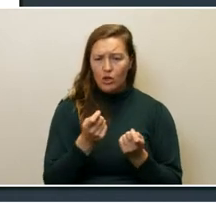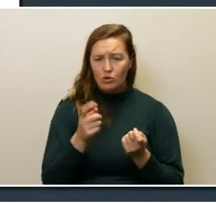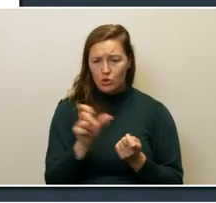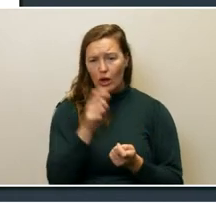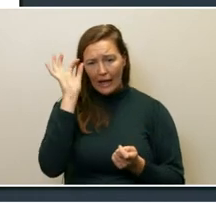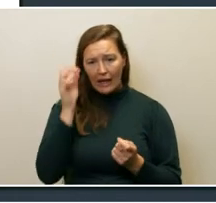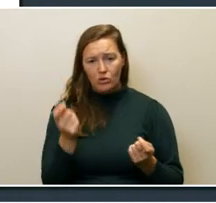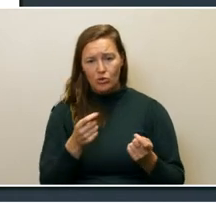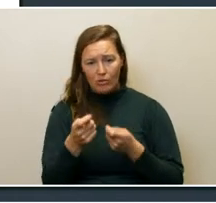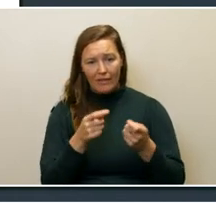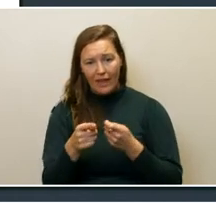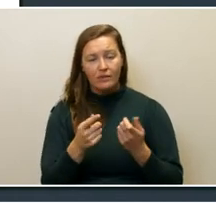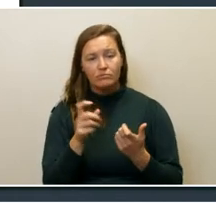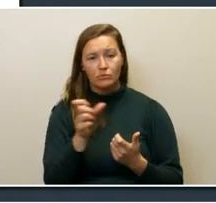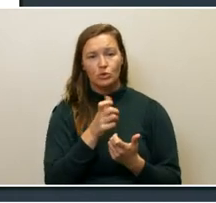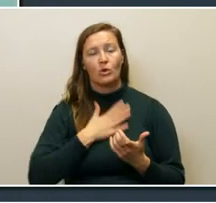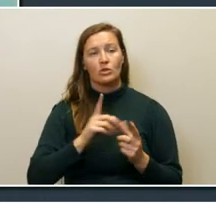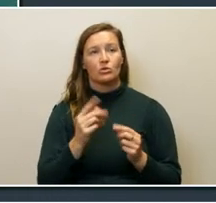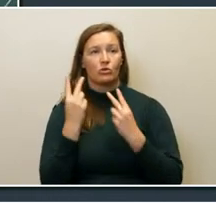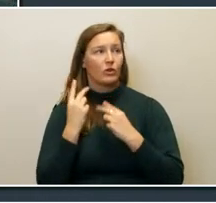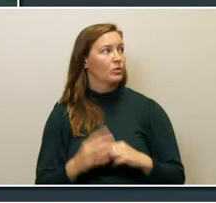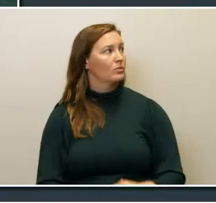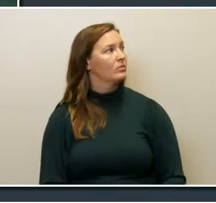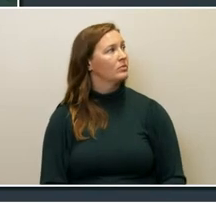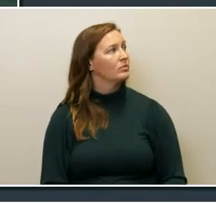council outright?